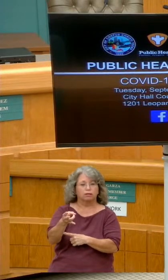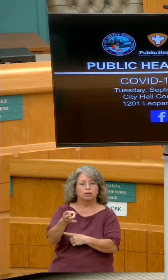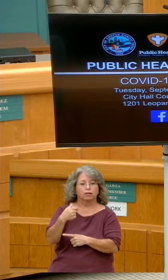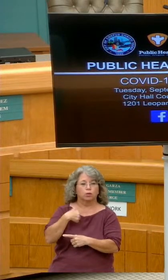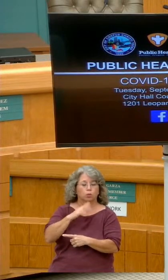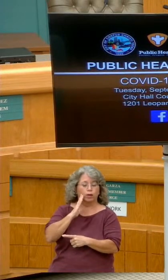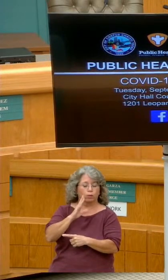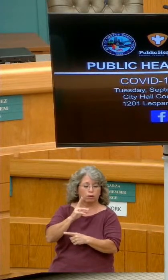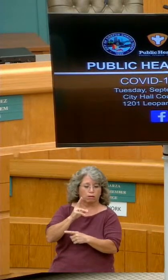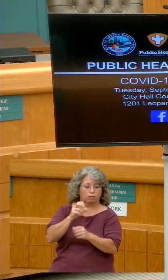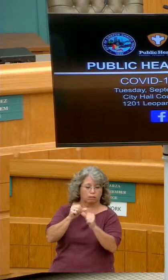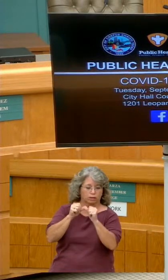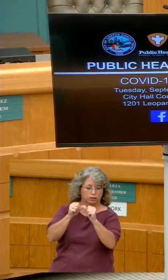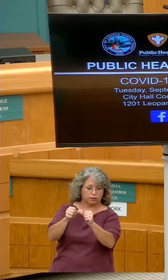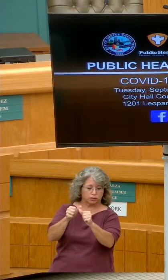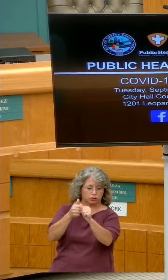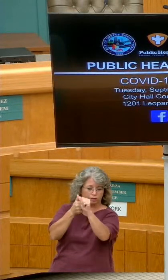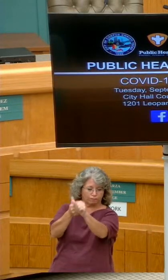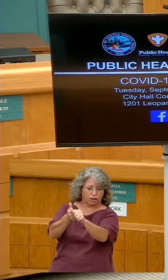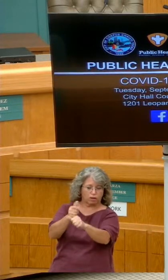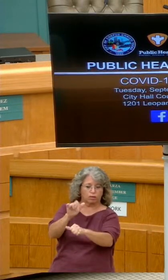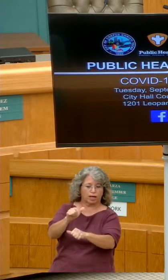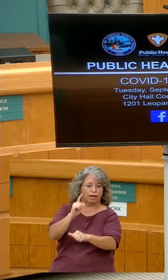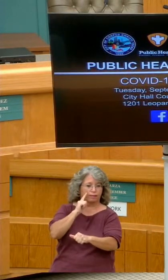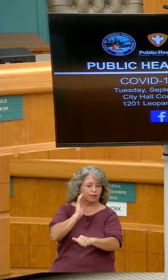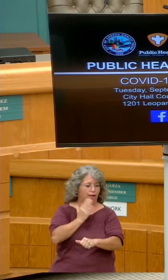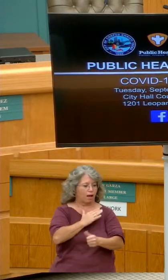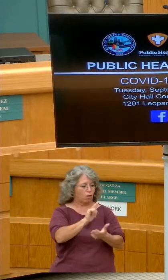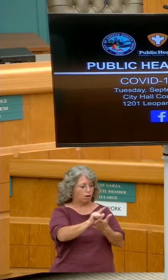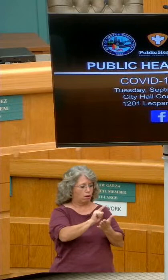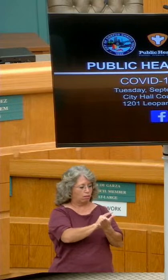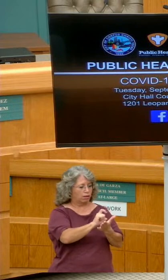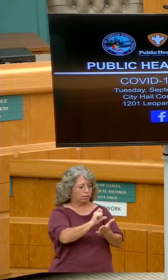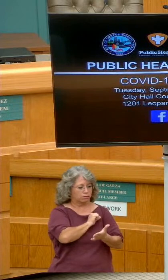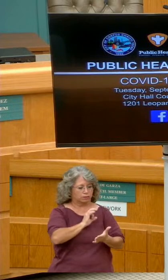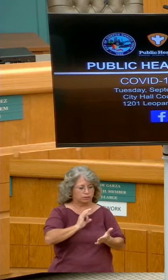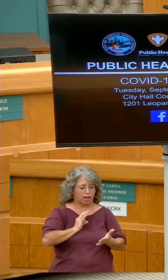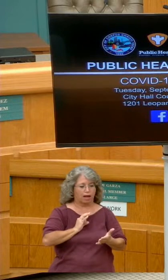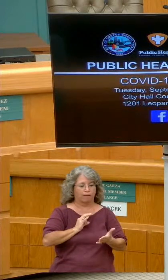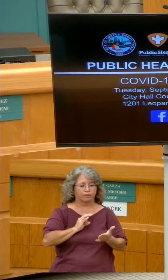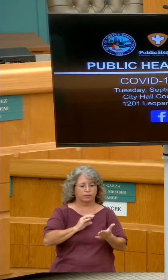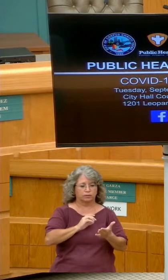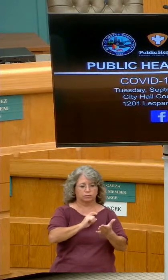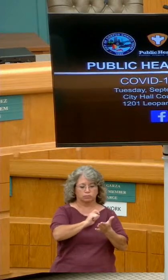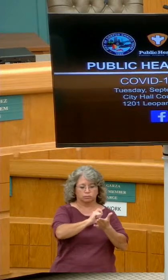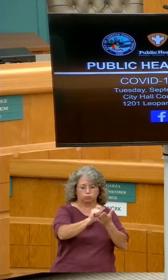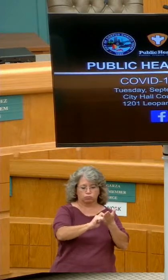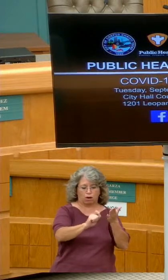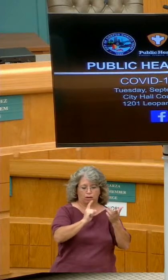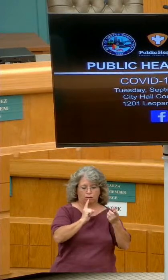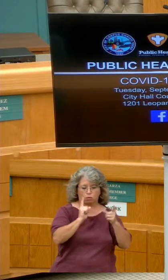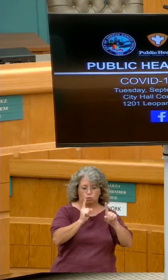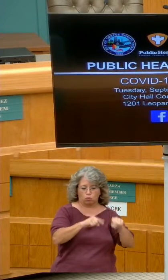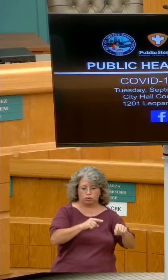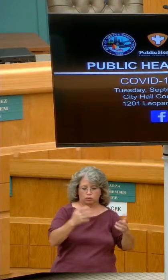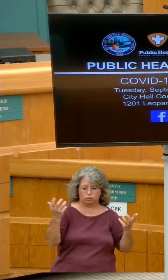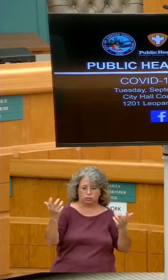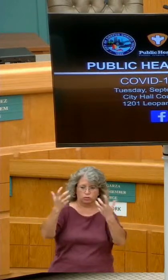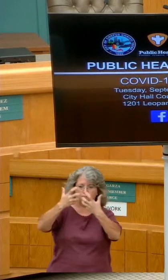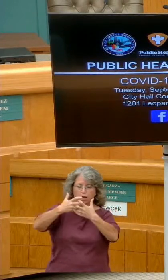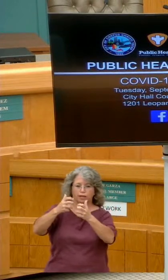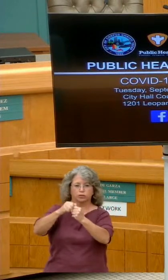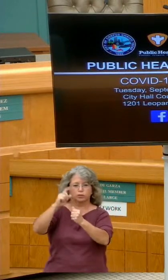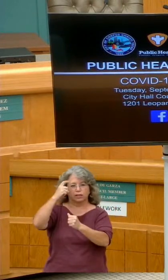honor that. And I think our legal staff is probably drawing up orders so that ours will reflect what the governor has said. I don't think